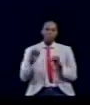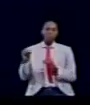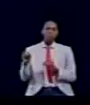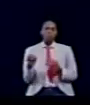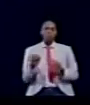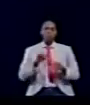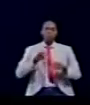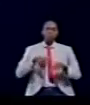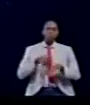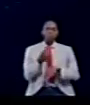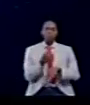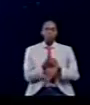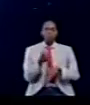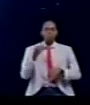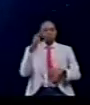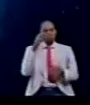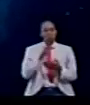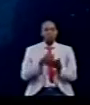Pastor